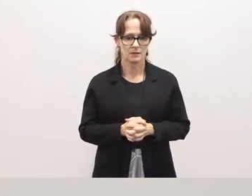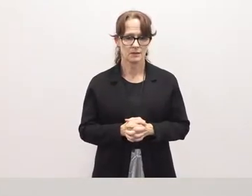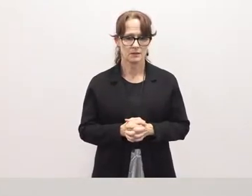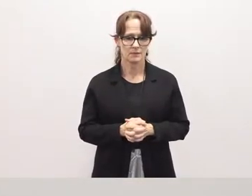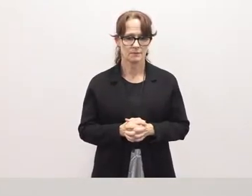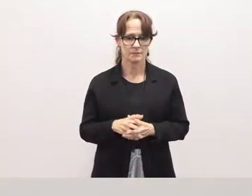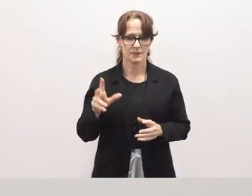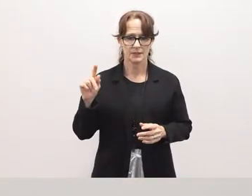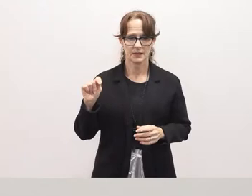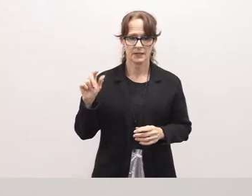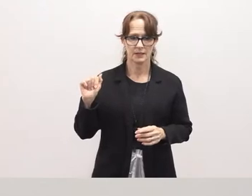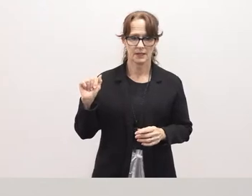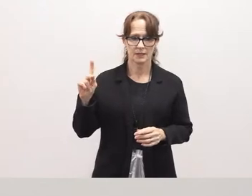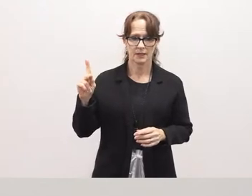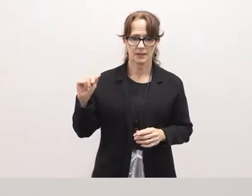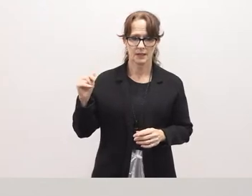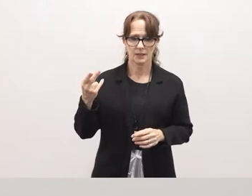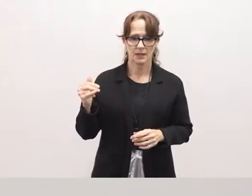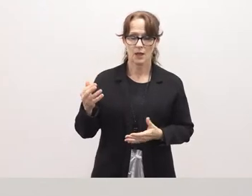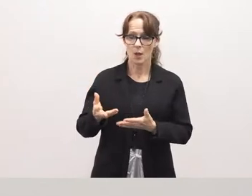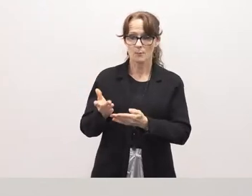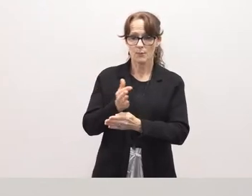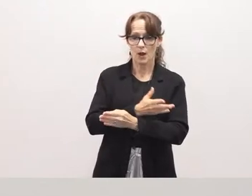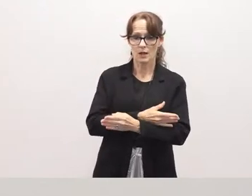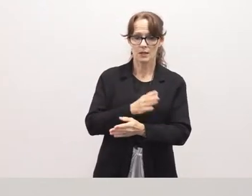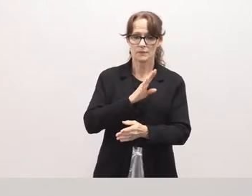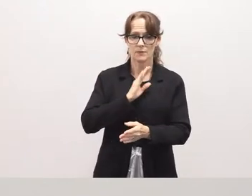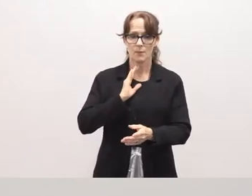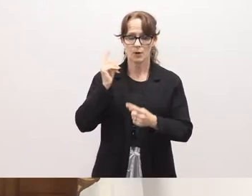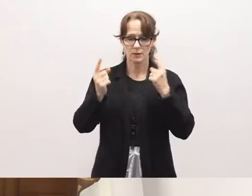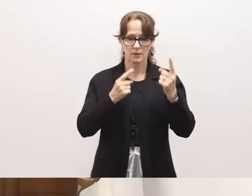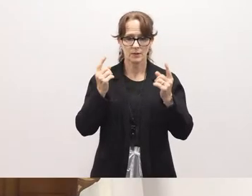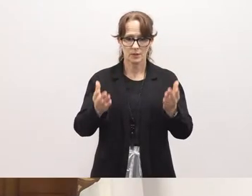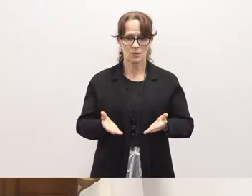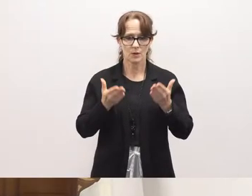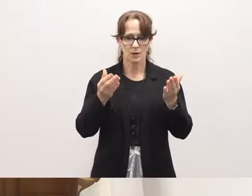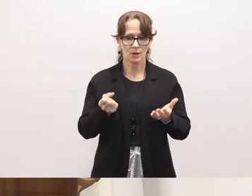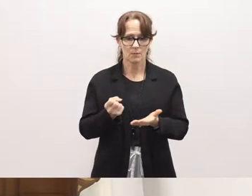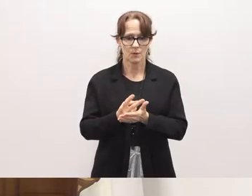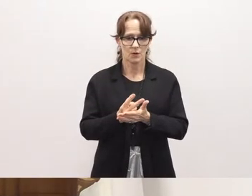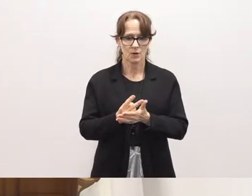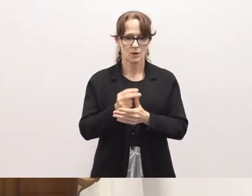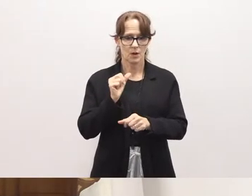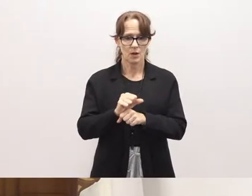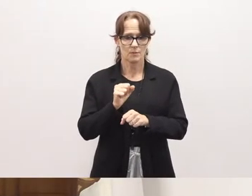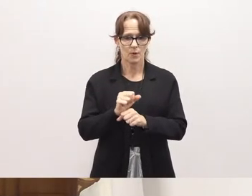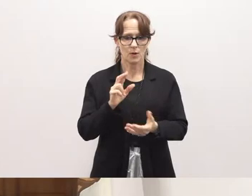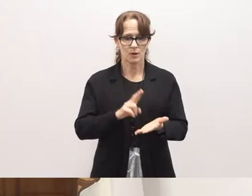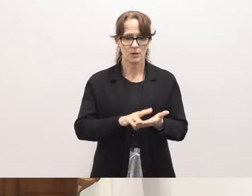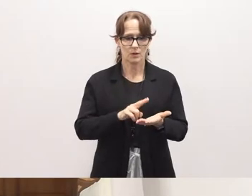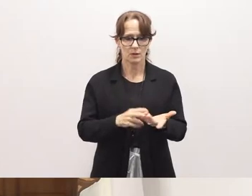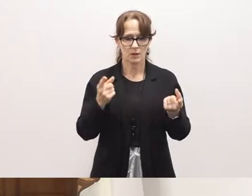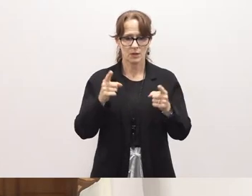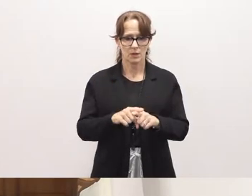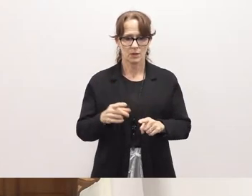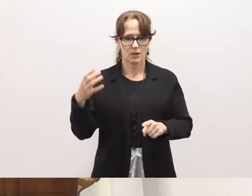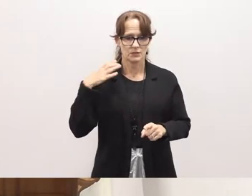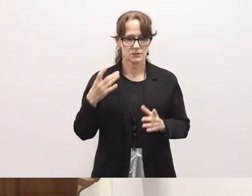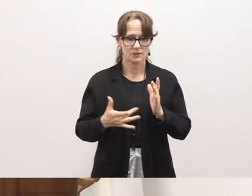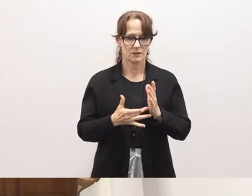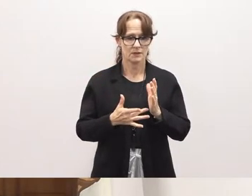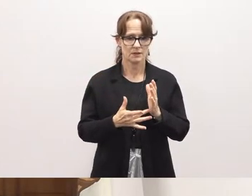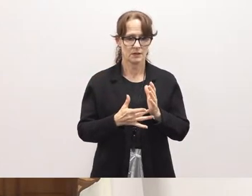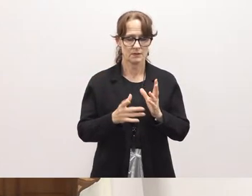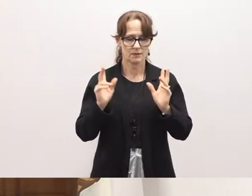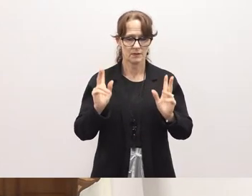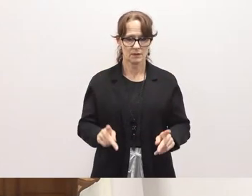Takahashi make that statement. Prior to the board's consideration of the recommended approval of the employment contract agreement for the chief technology